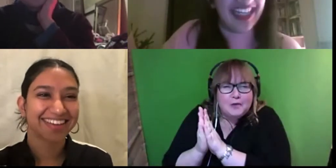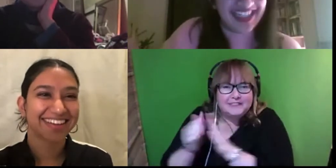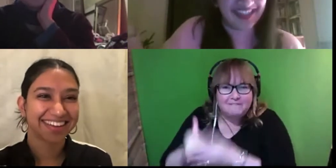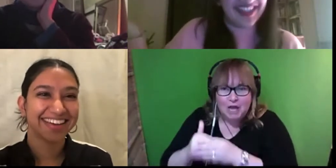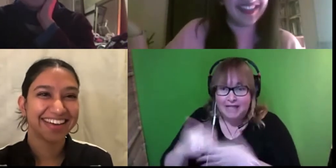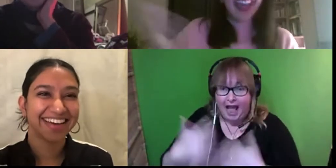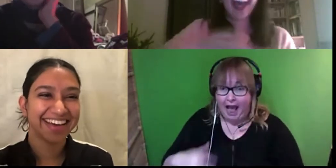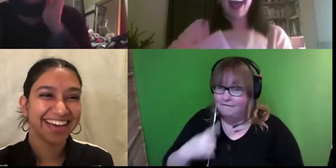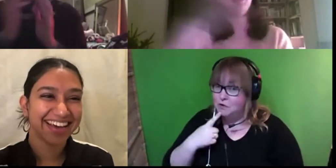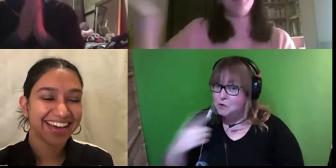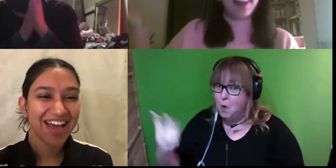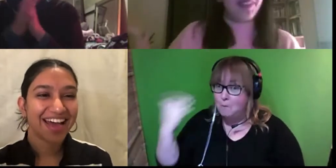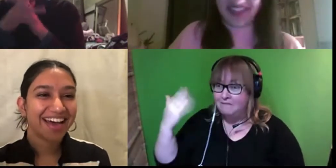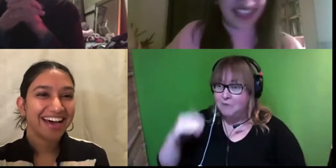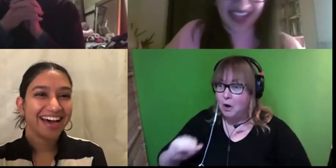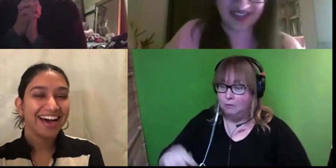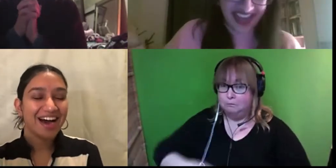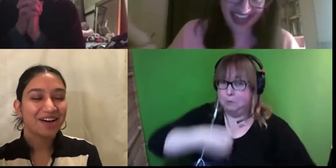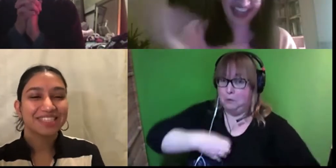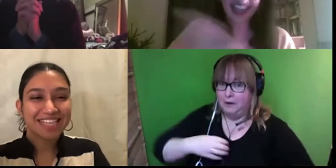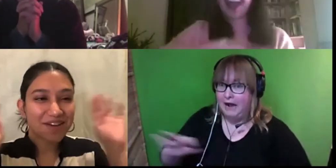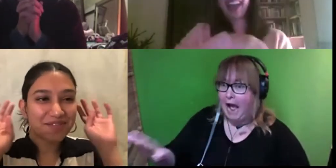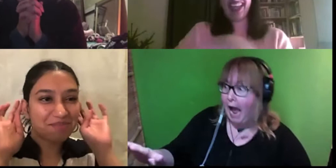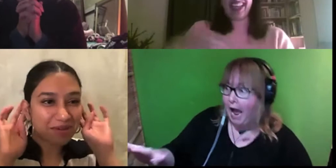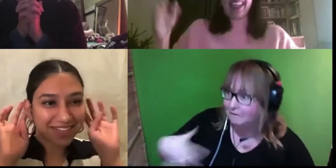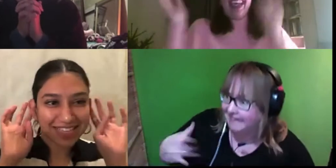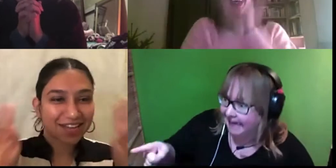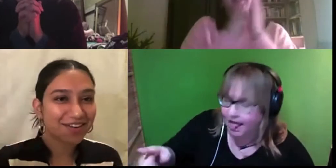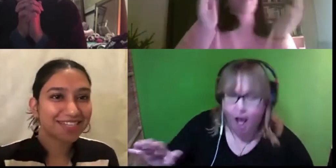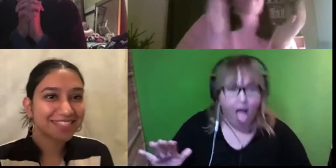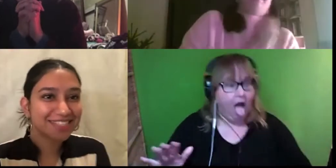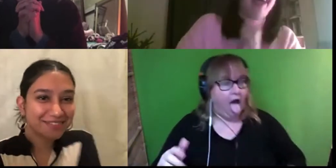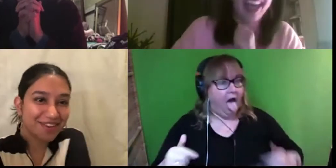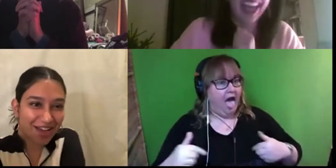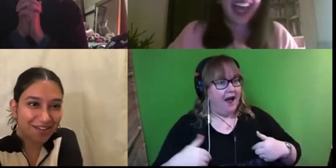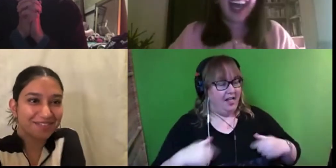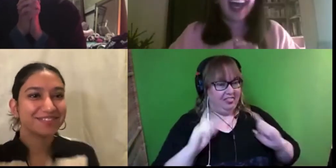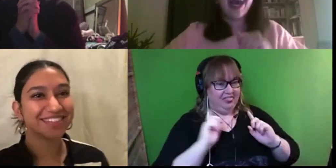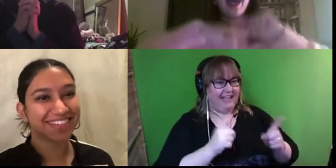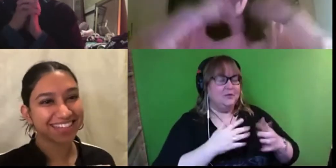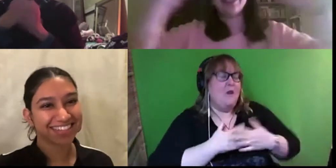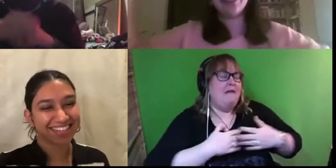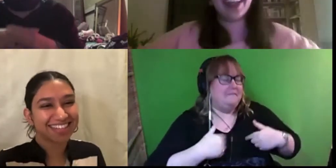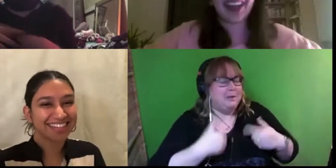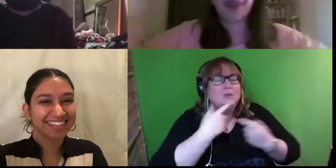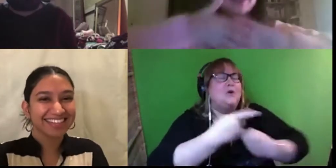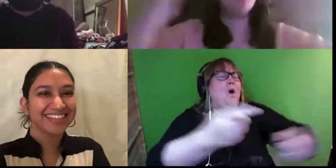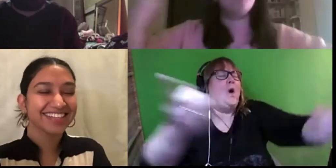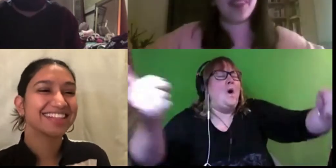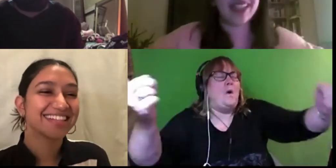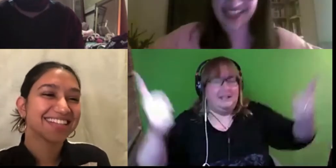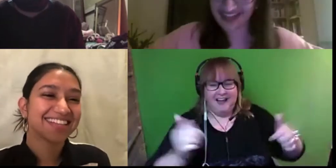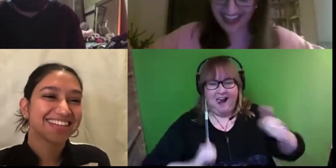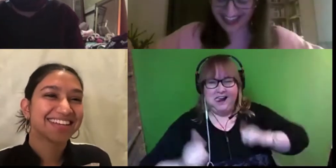compared it to you, and you might not feel the same way. I'm just here for the public declarations of love. You know, I'm just gonna put